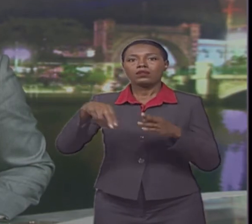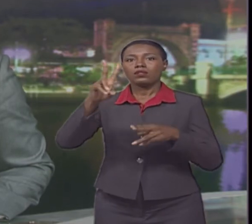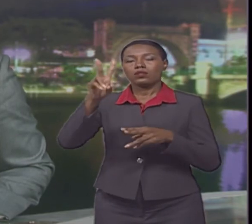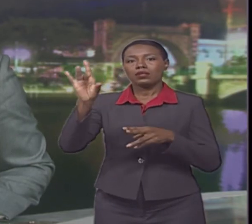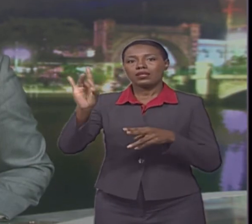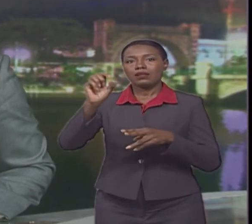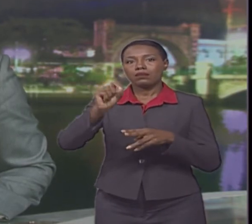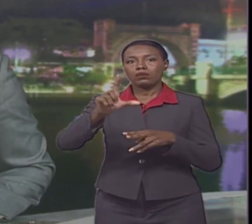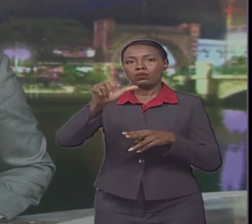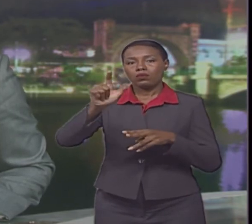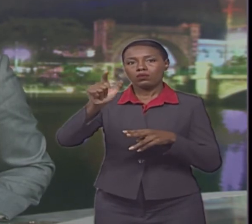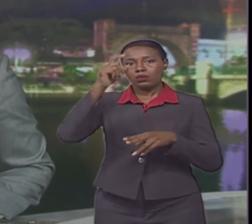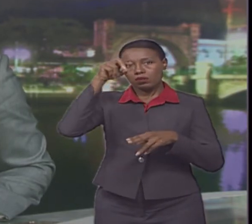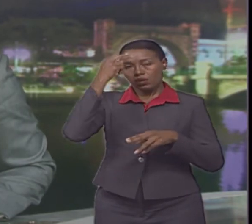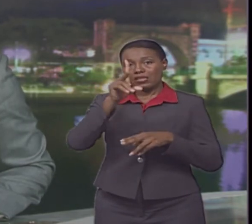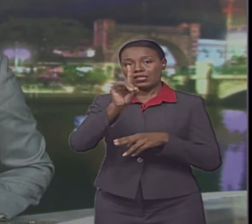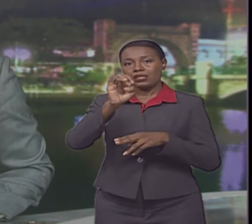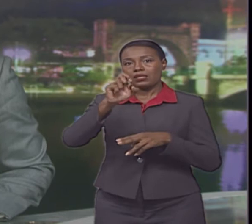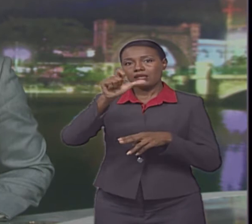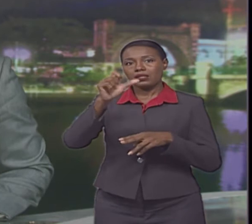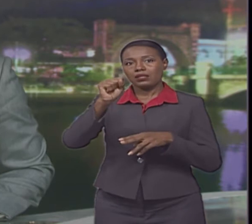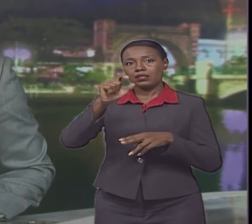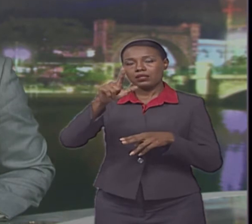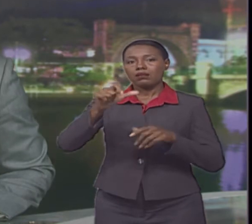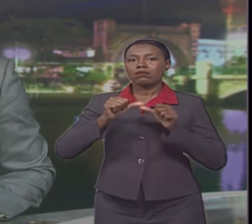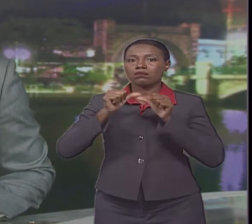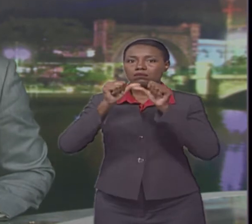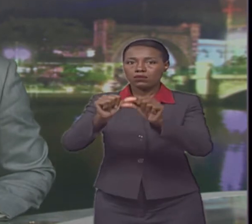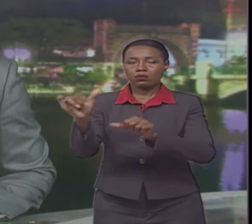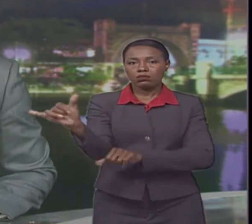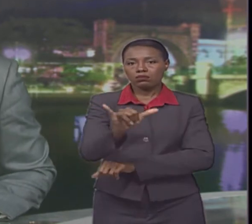$38.21. The price of diesel remains unchanged at $2.60 per litre.